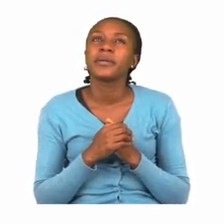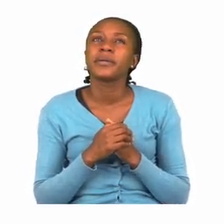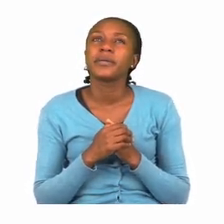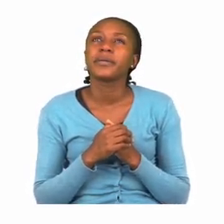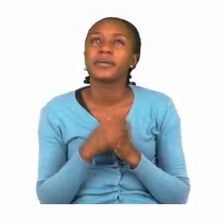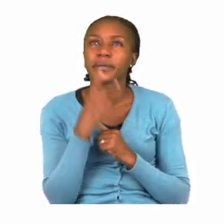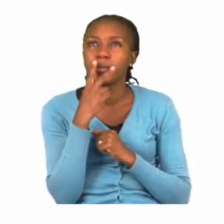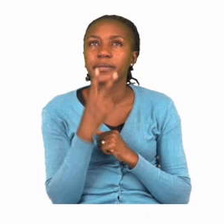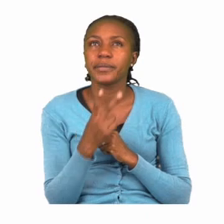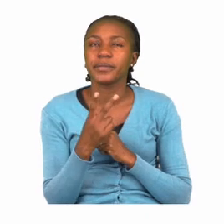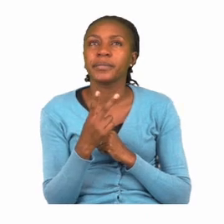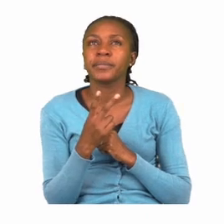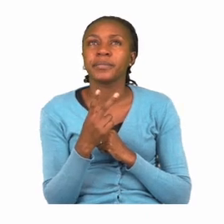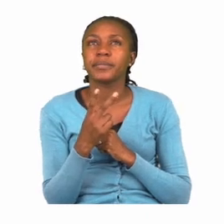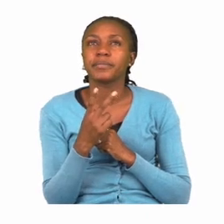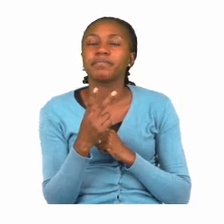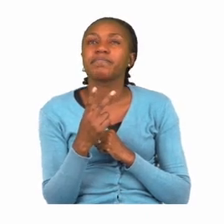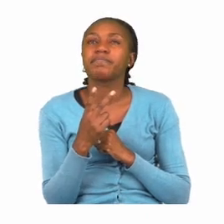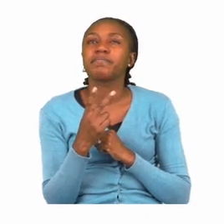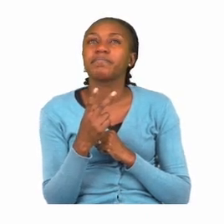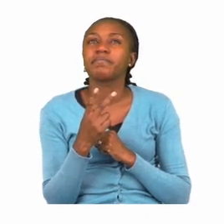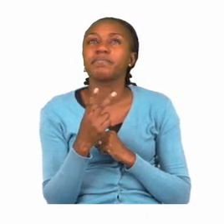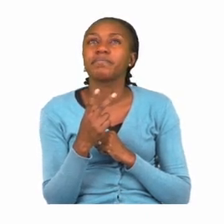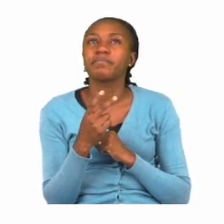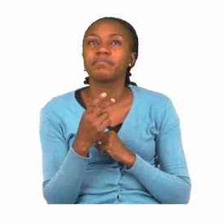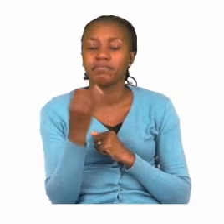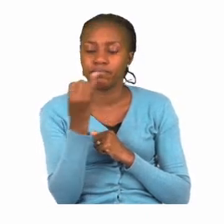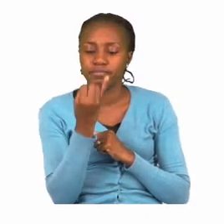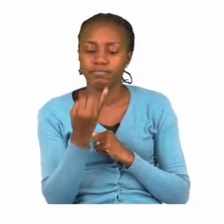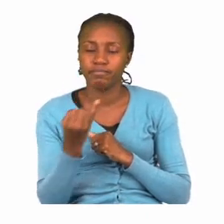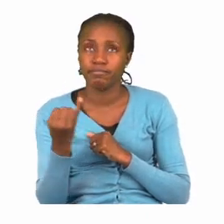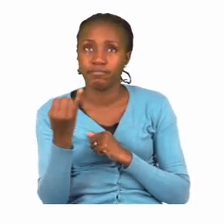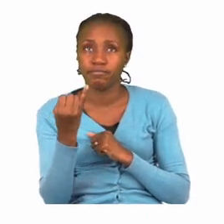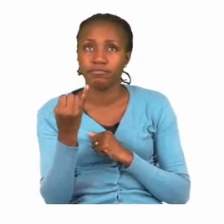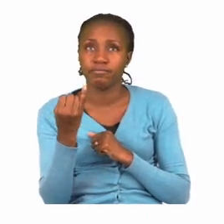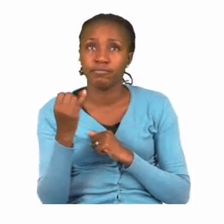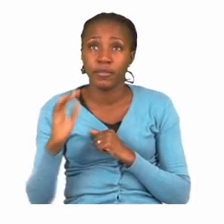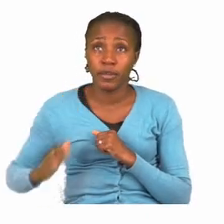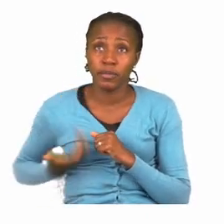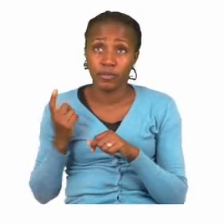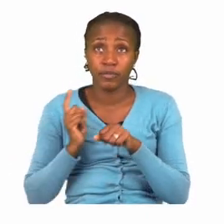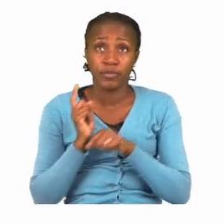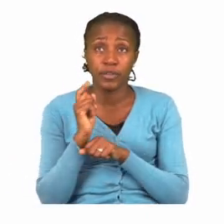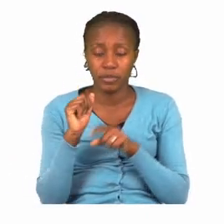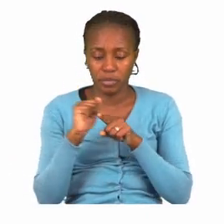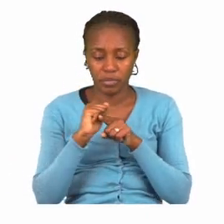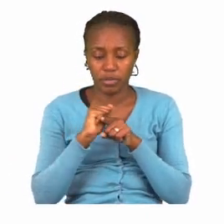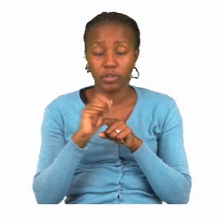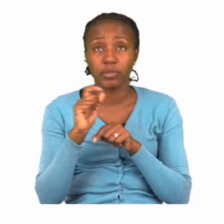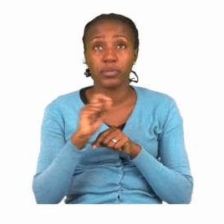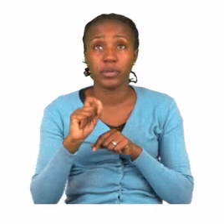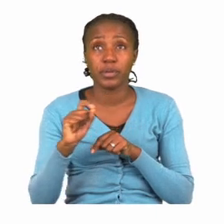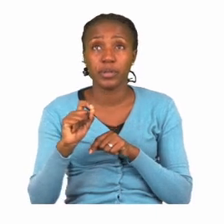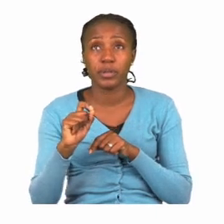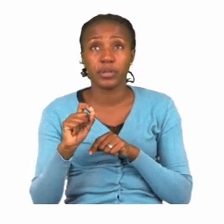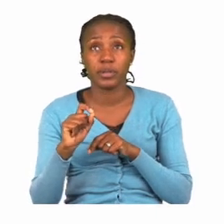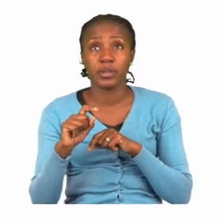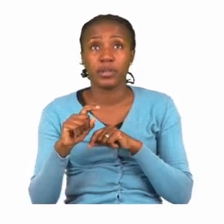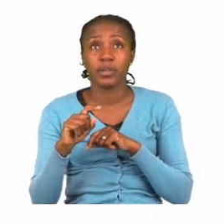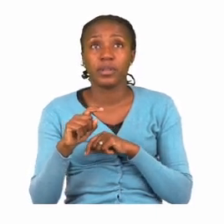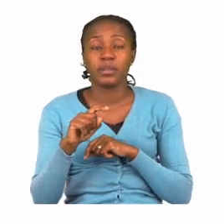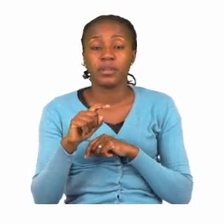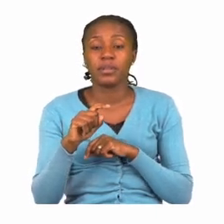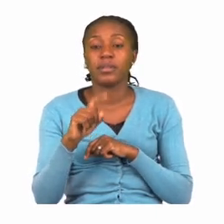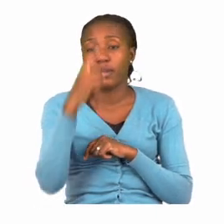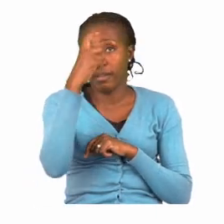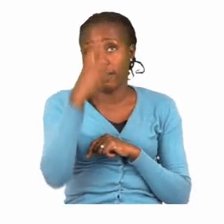you will see there they drew, or there they want you to trace. Now you will see the letter X